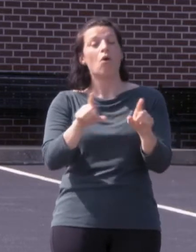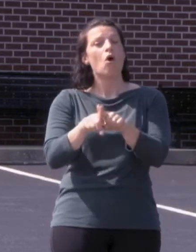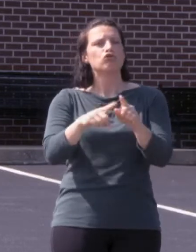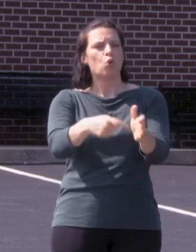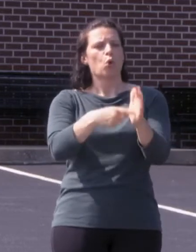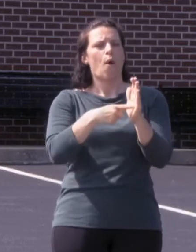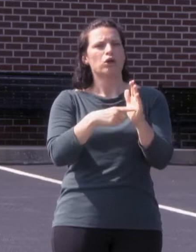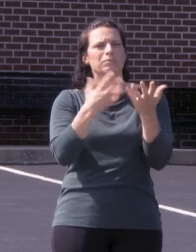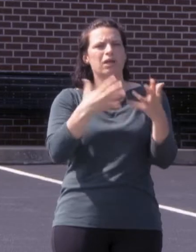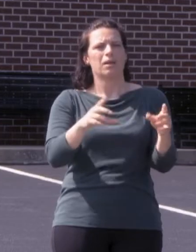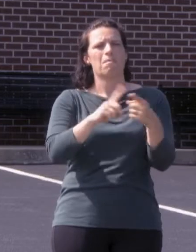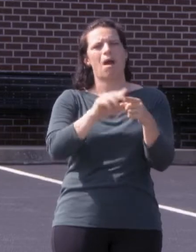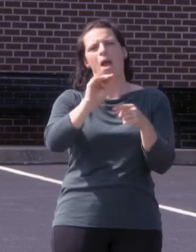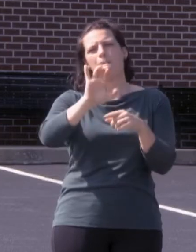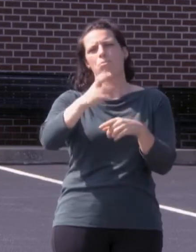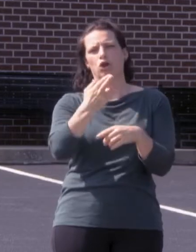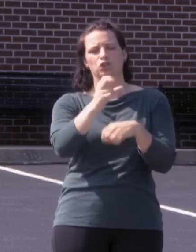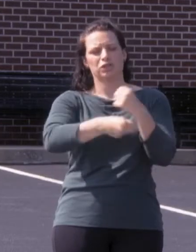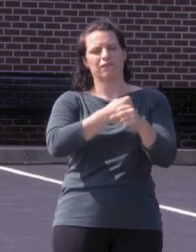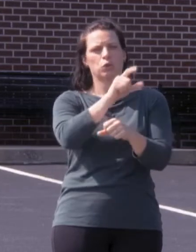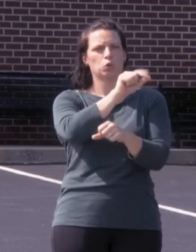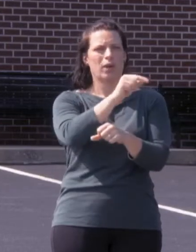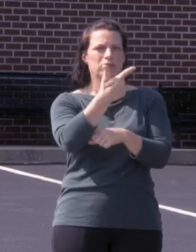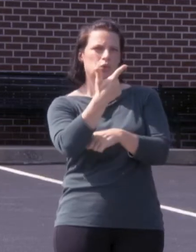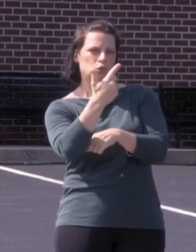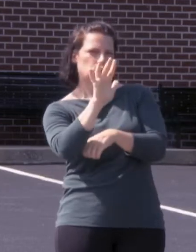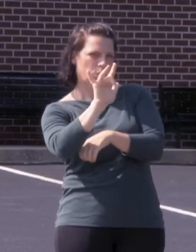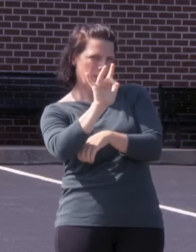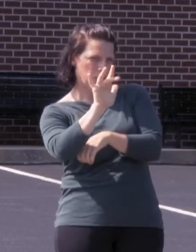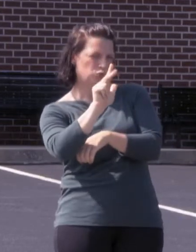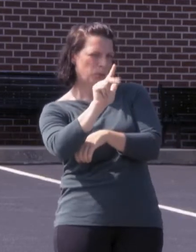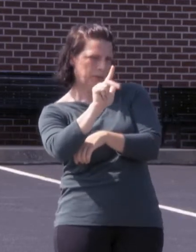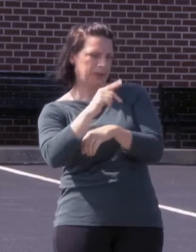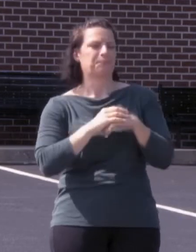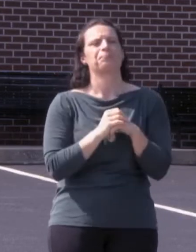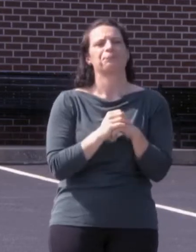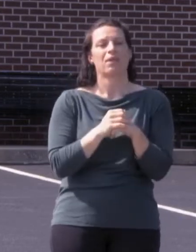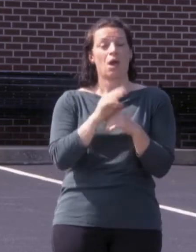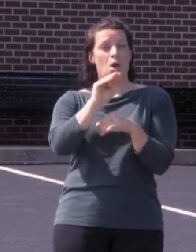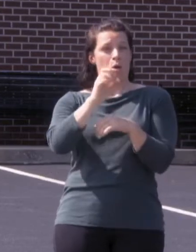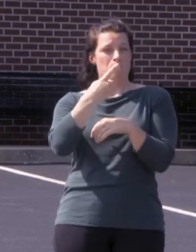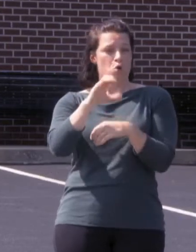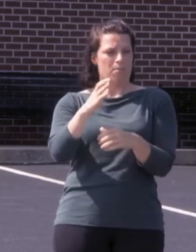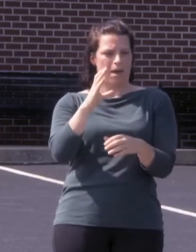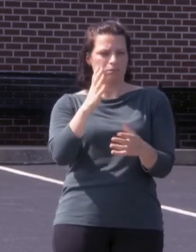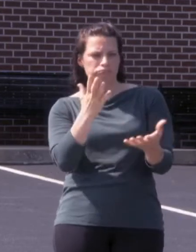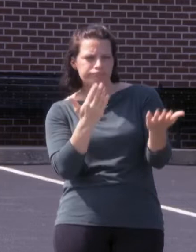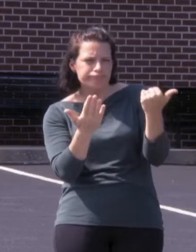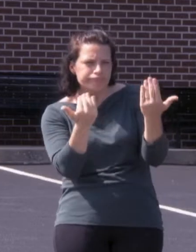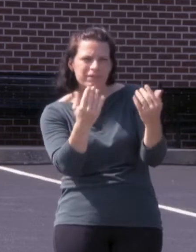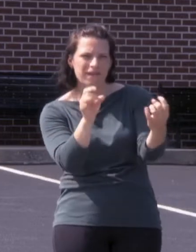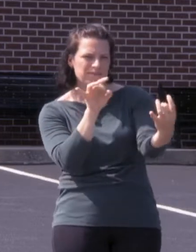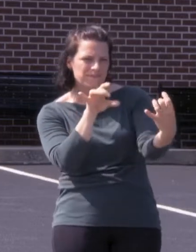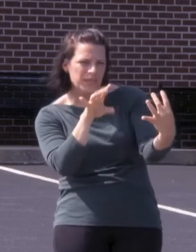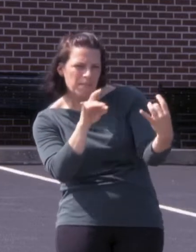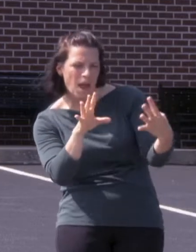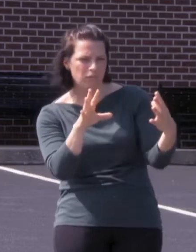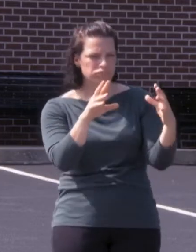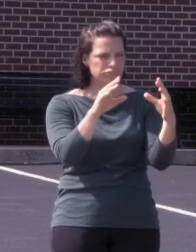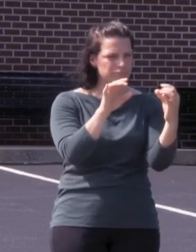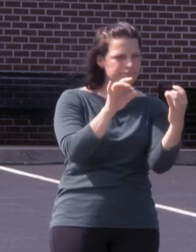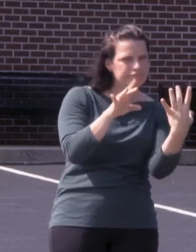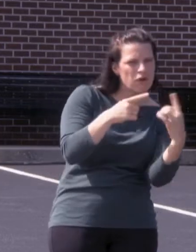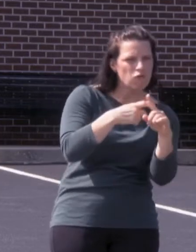completed by March of 2023. During this time, MOPEC will seek input and feedback from stakeholders and the